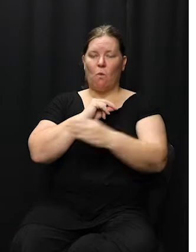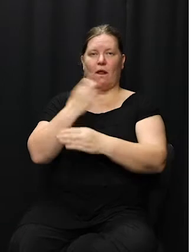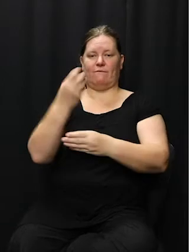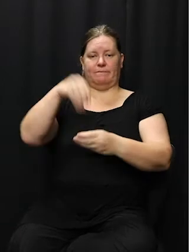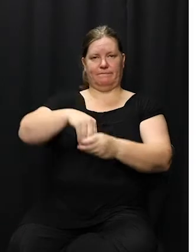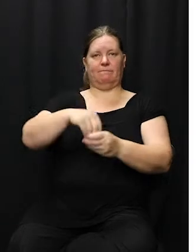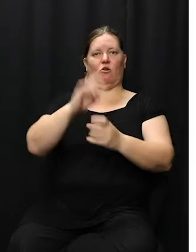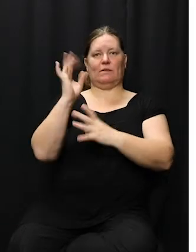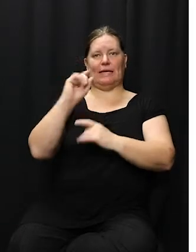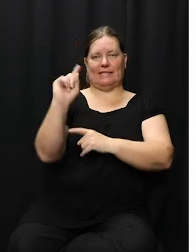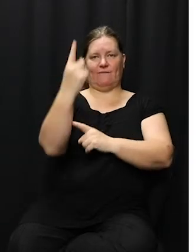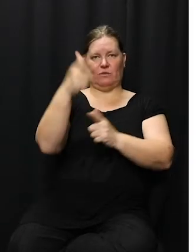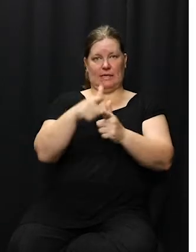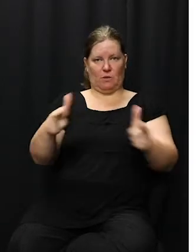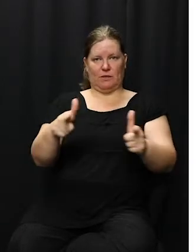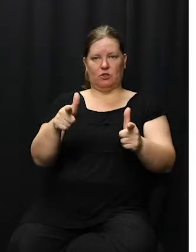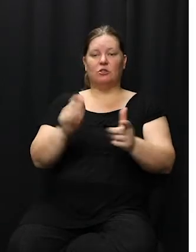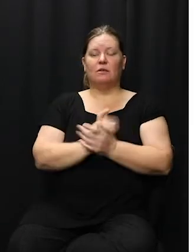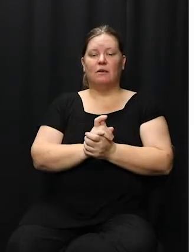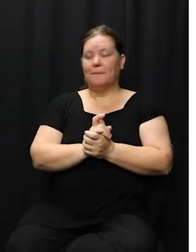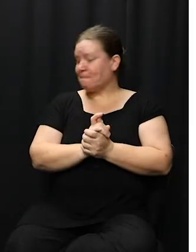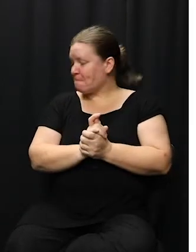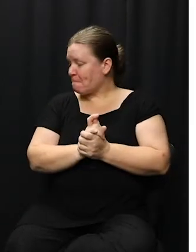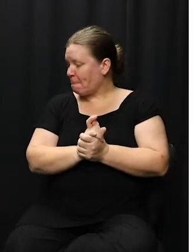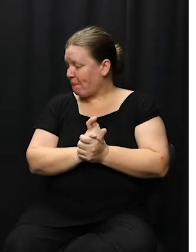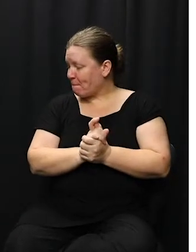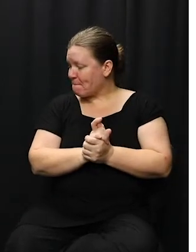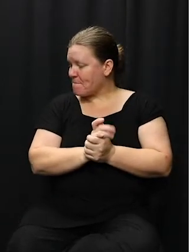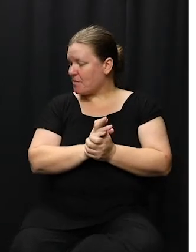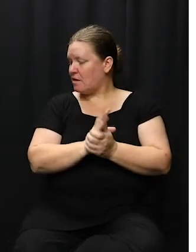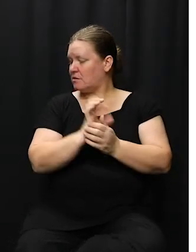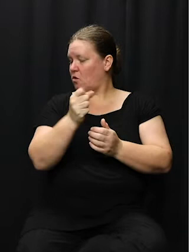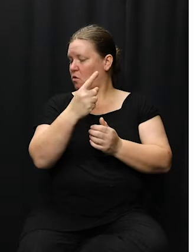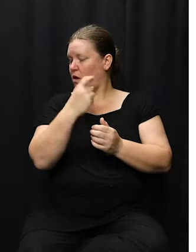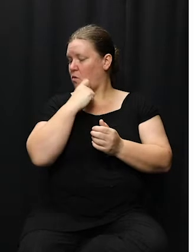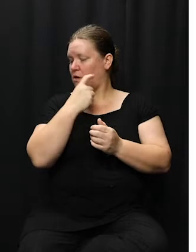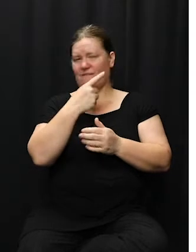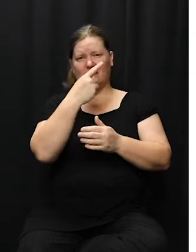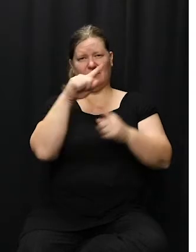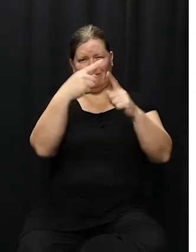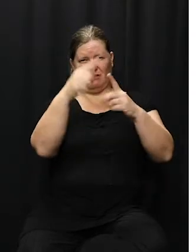English. But what they all have in common is that they use sign language as their primary language.